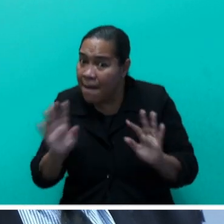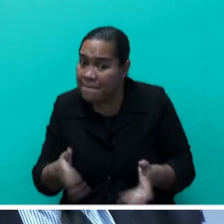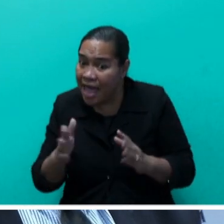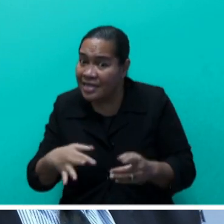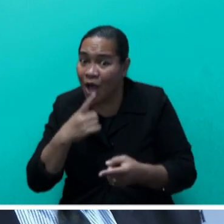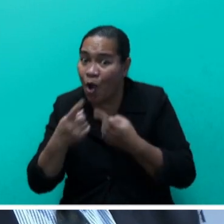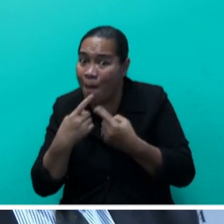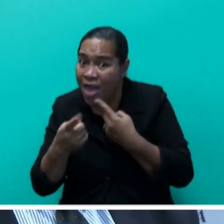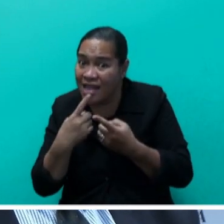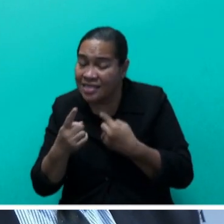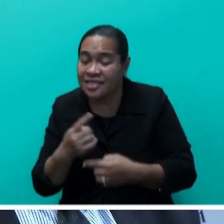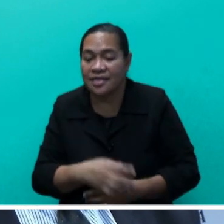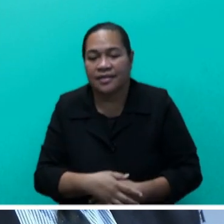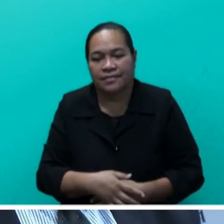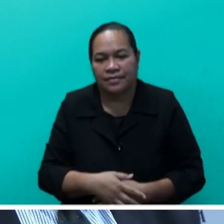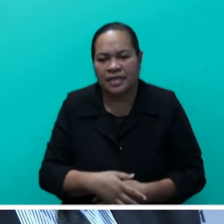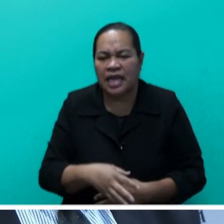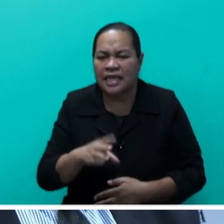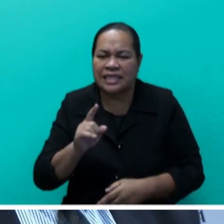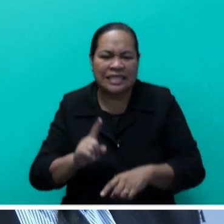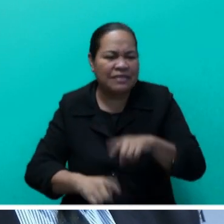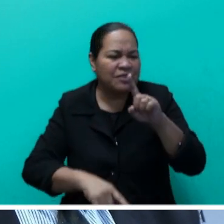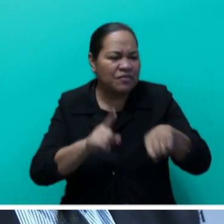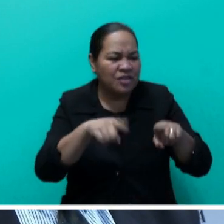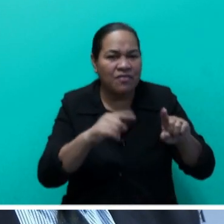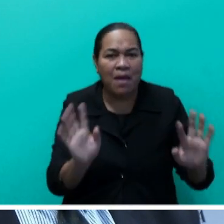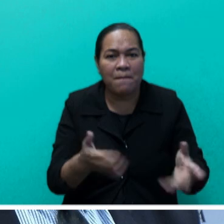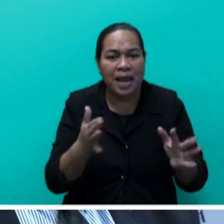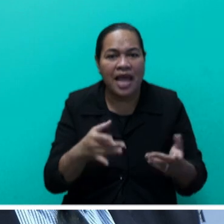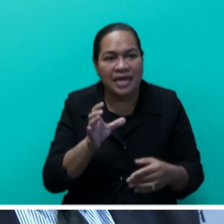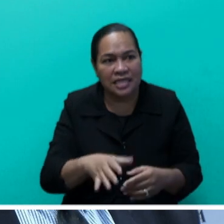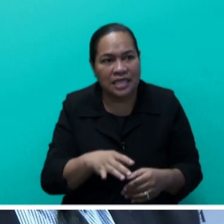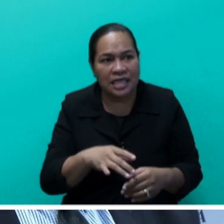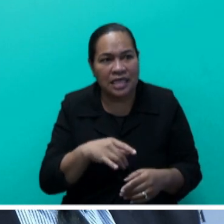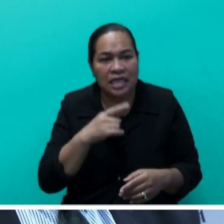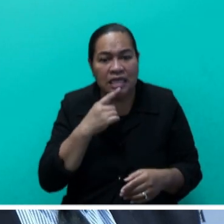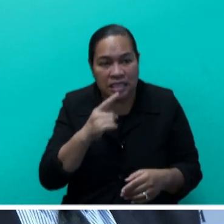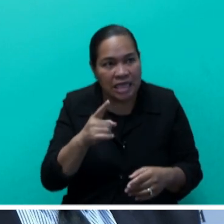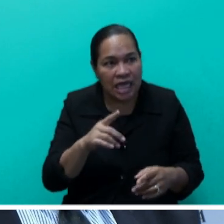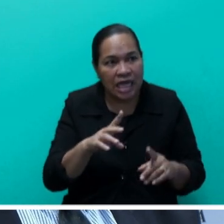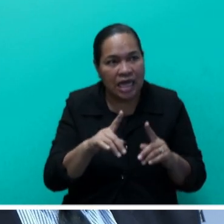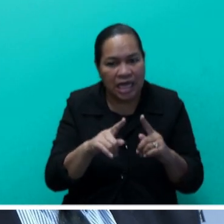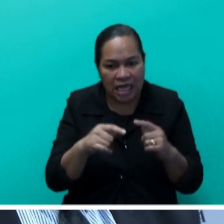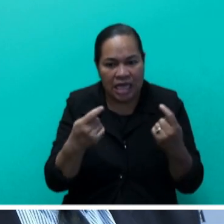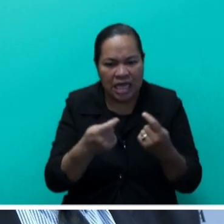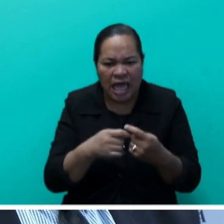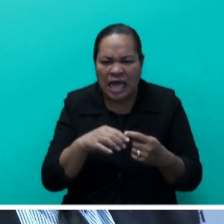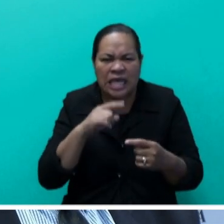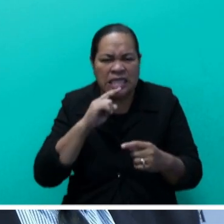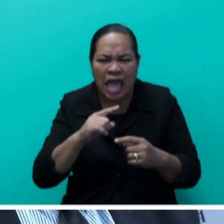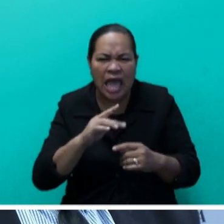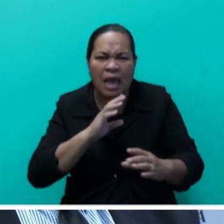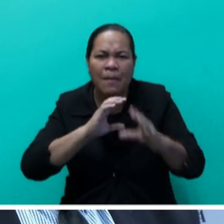Honourable Speaker, in various comments from the players, there has been a distinct theme of misinformation, and